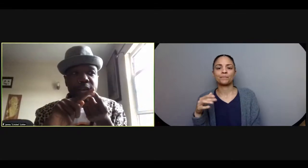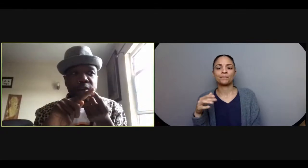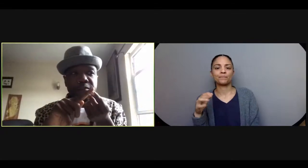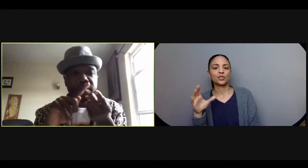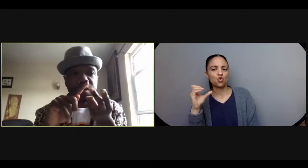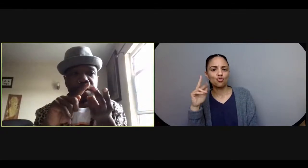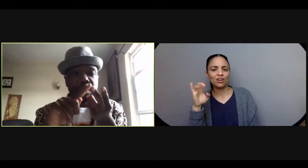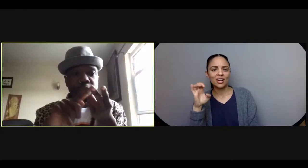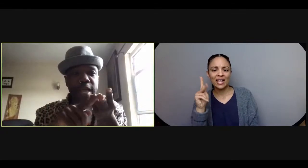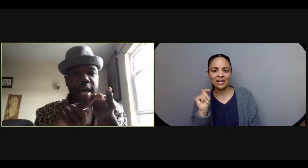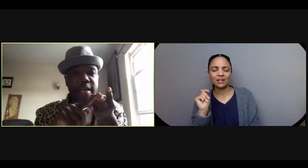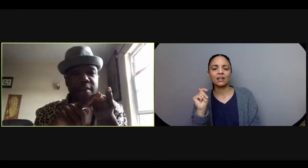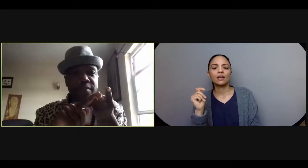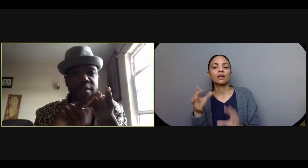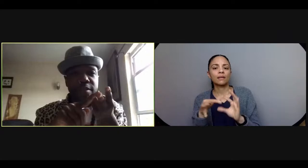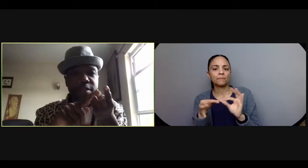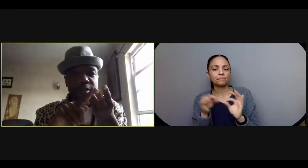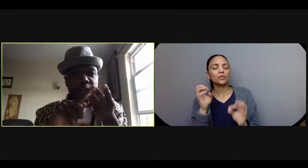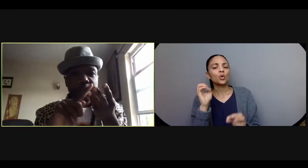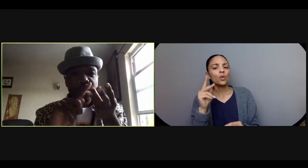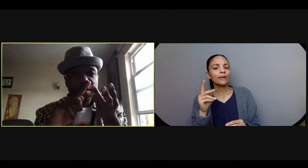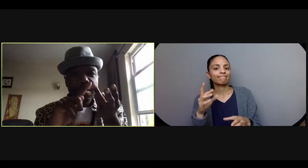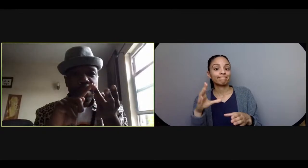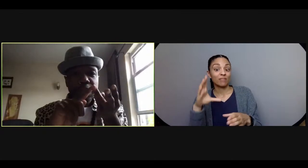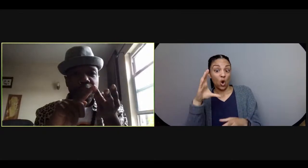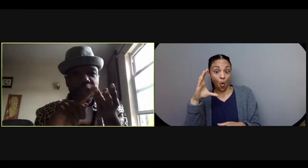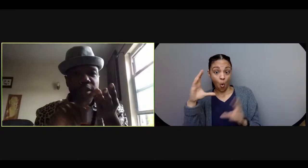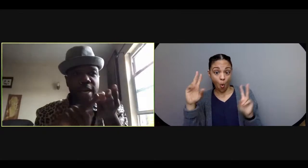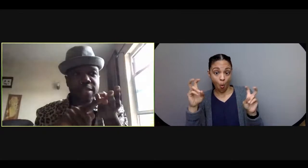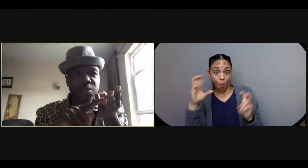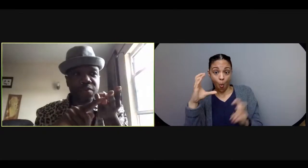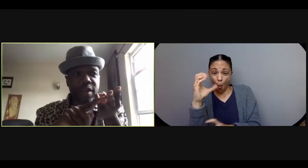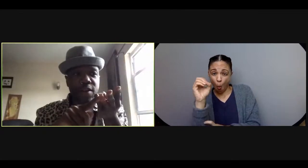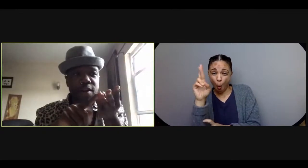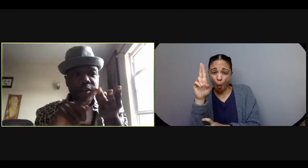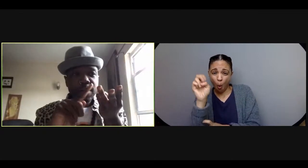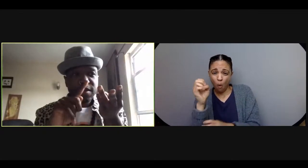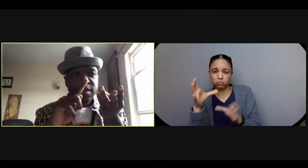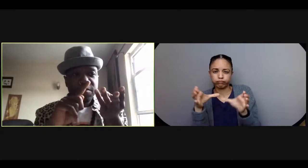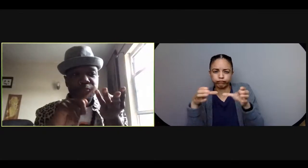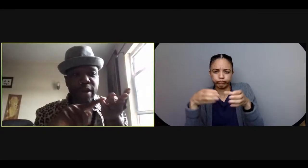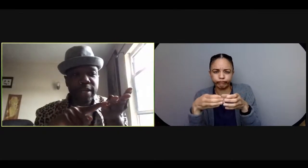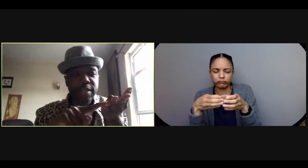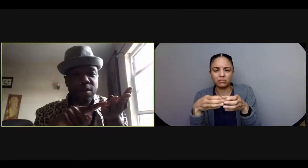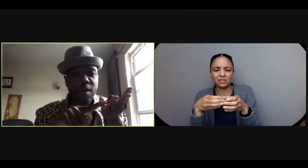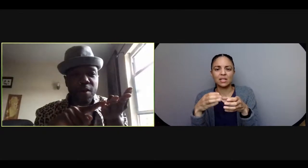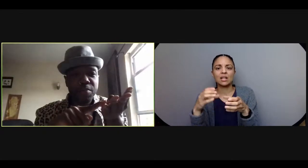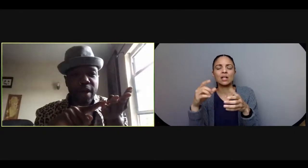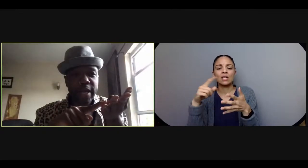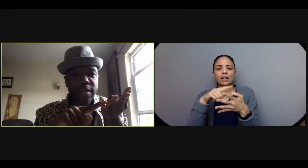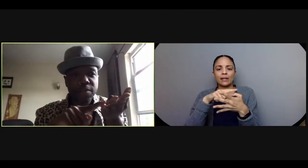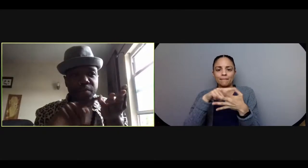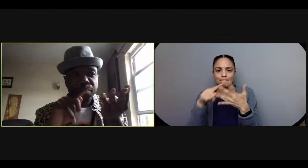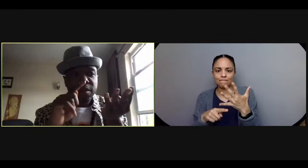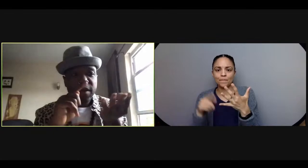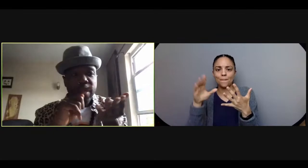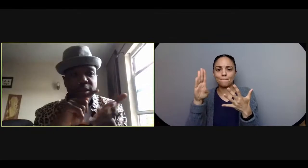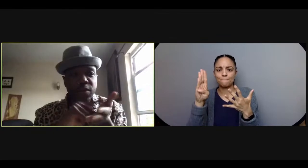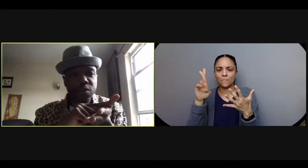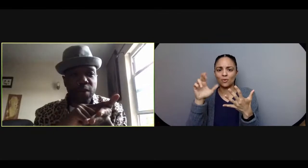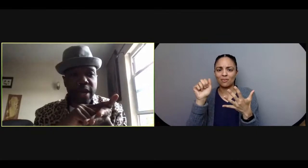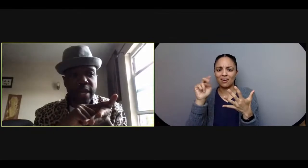myself, Clyde Evans, Les Rivera, Brandon Albright,